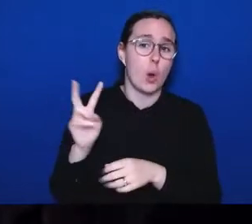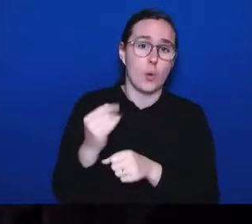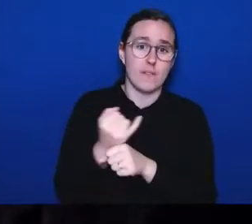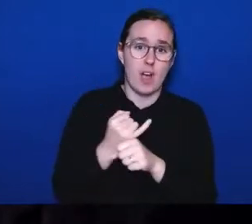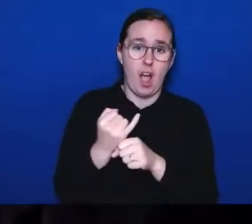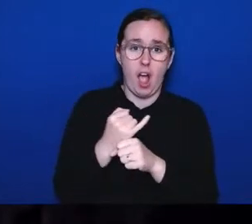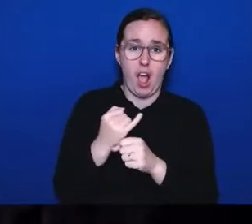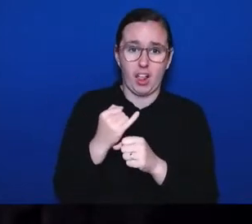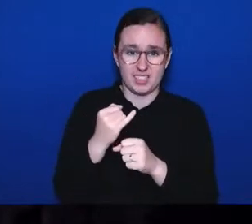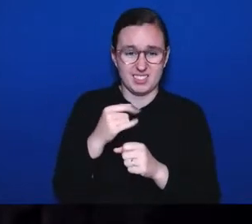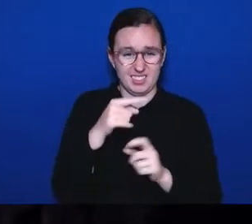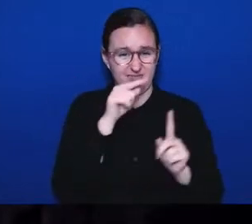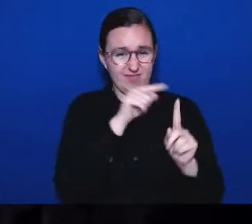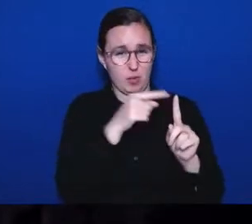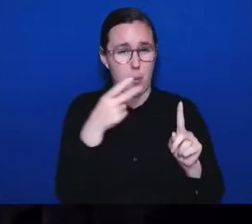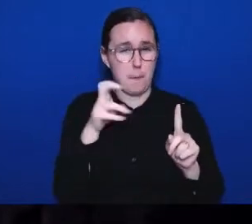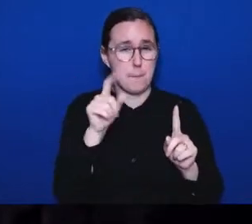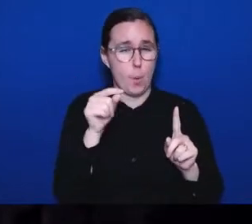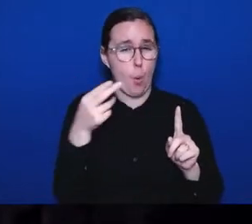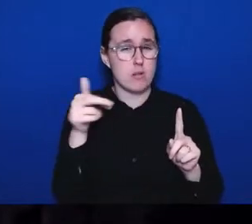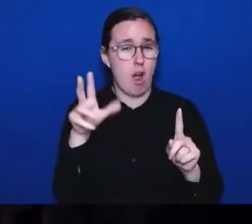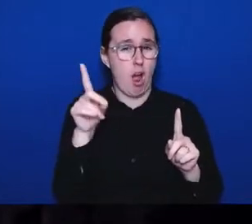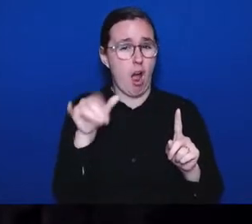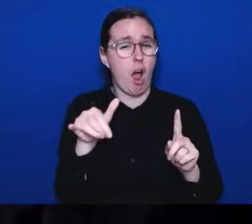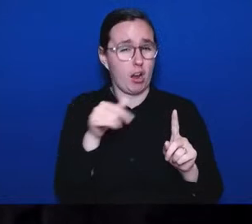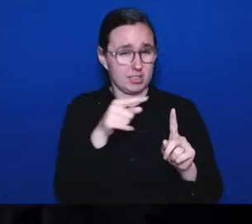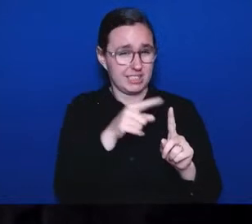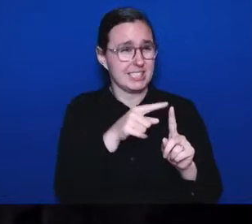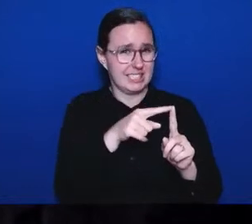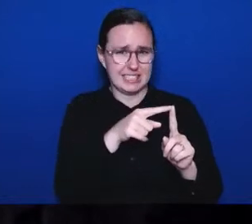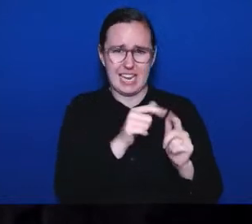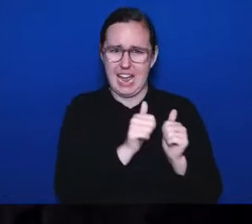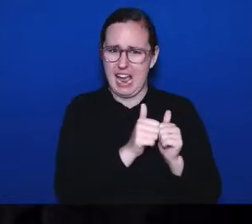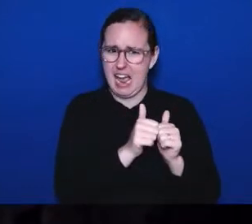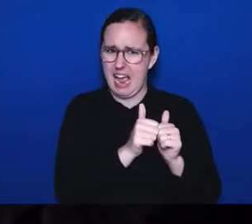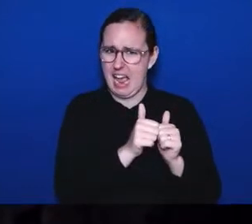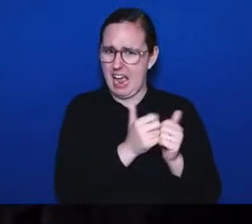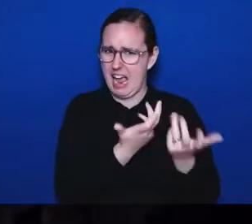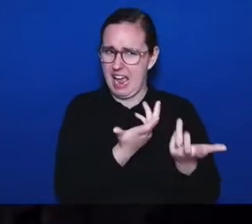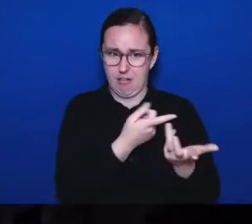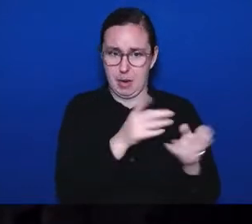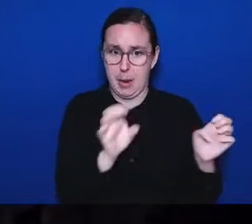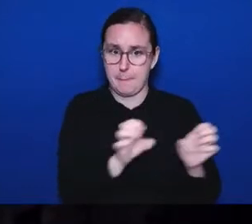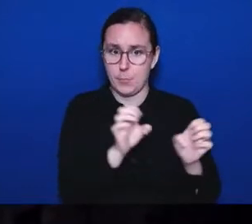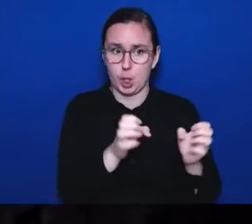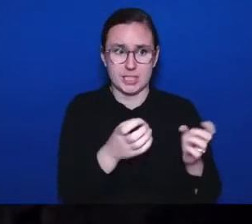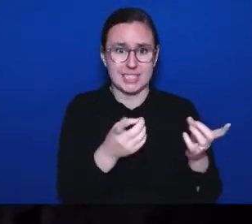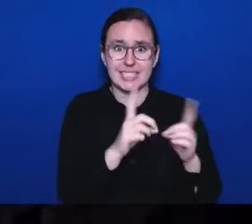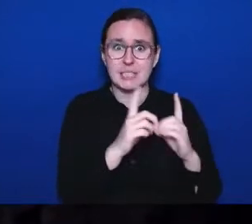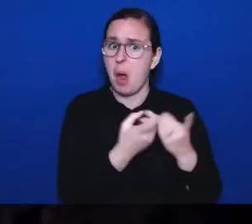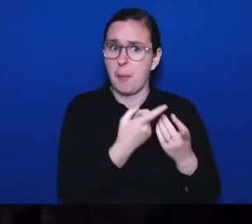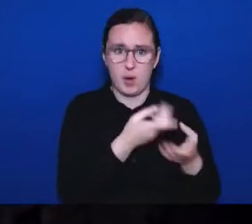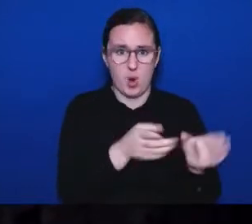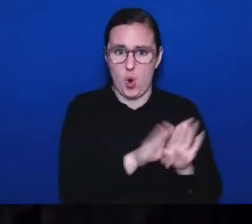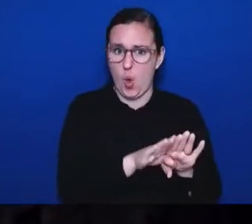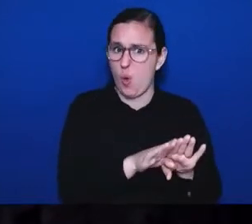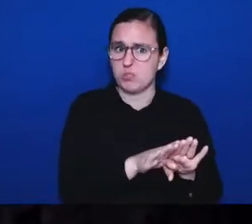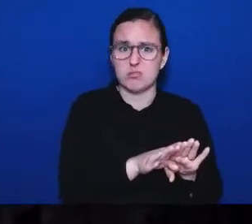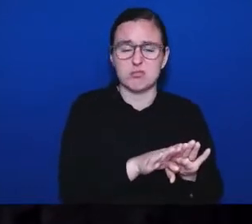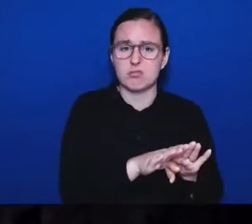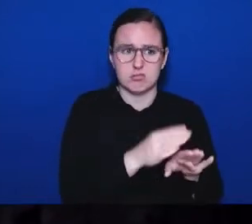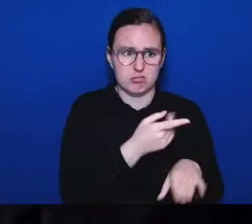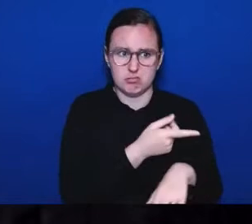open again till tomorrow morning. In addition to what you're announcing today, what else is being done to improve healthcare in places like Port